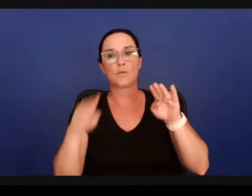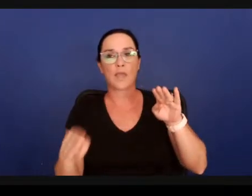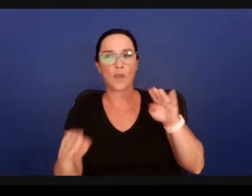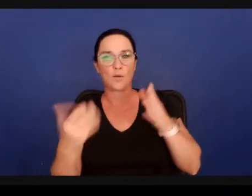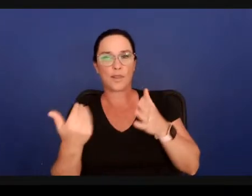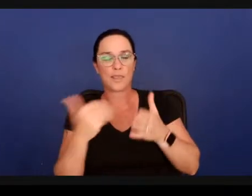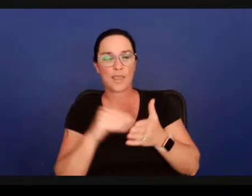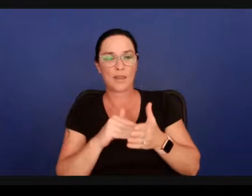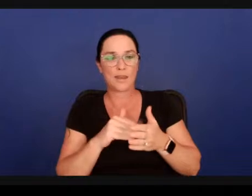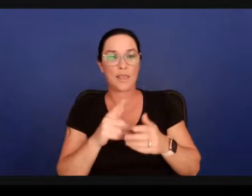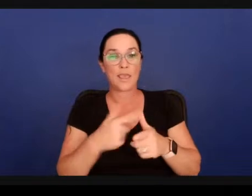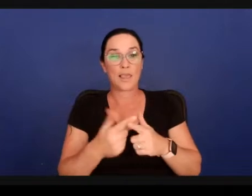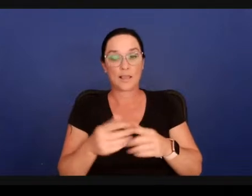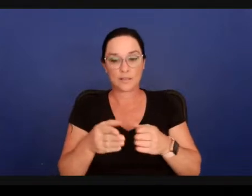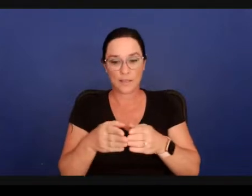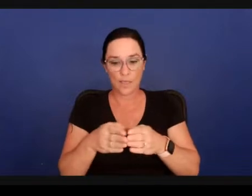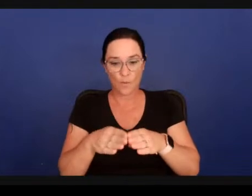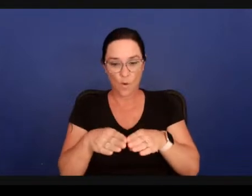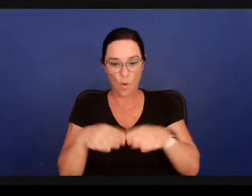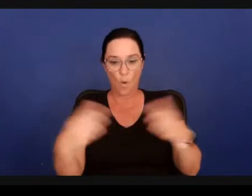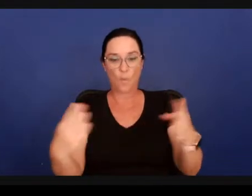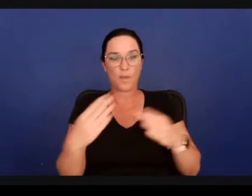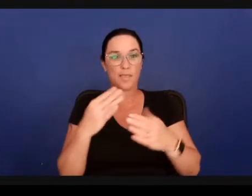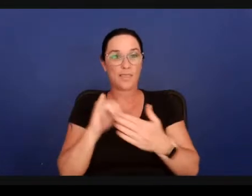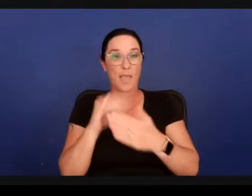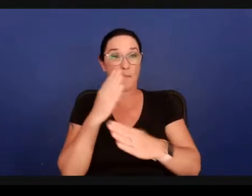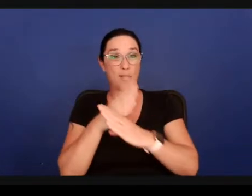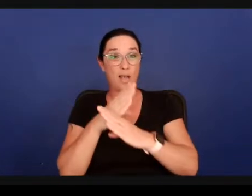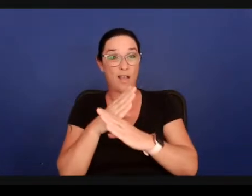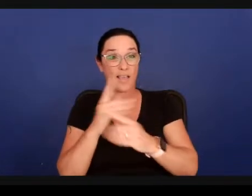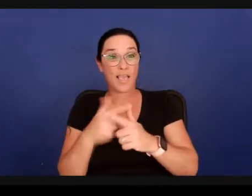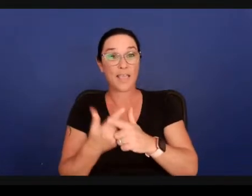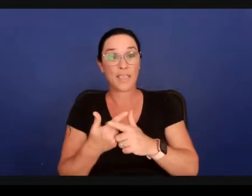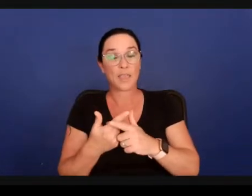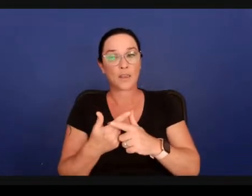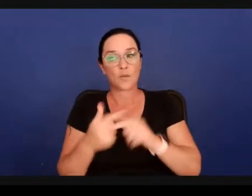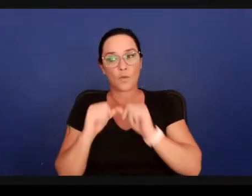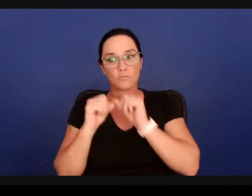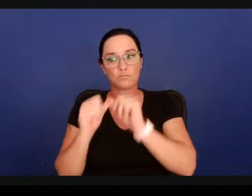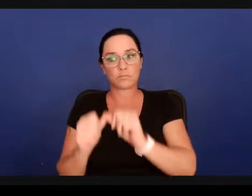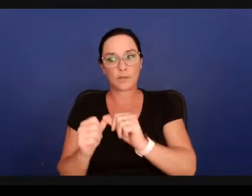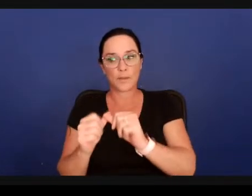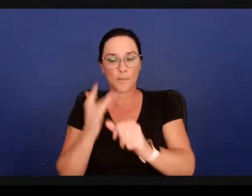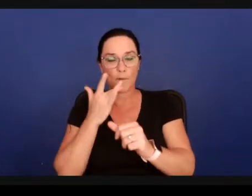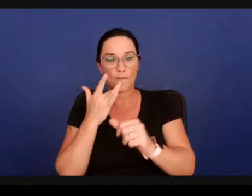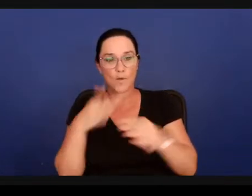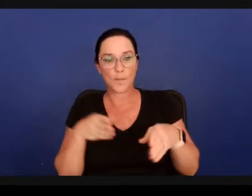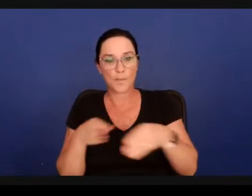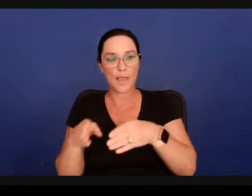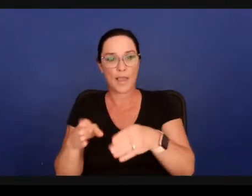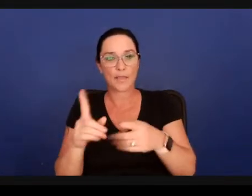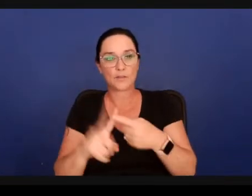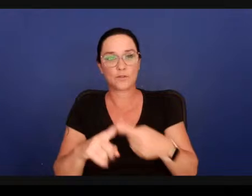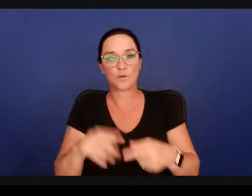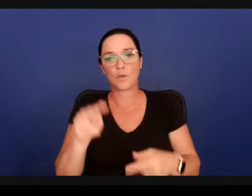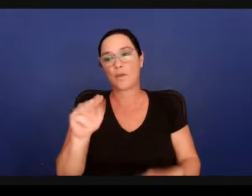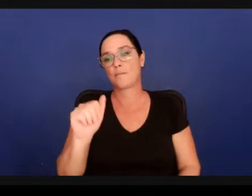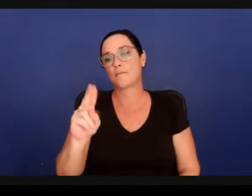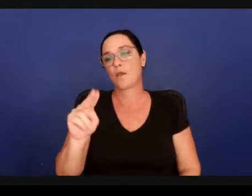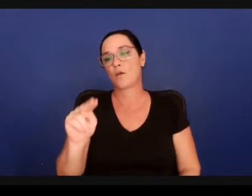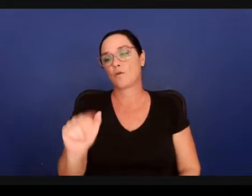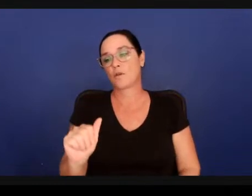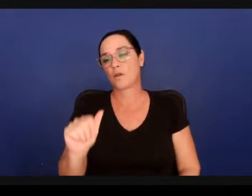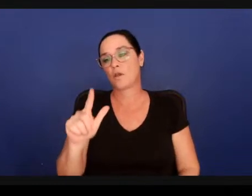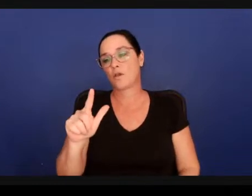that would then open the East Rift and allow magma to resume its preferred path to the area of Mauna Ulu or Pu'o'o, where it's erupted